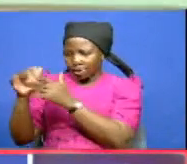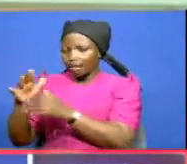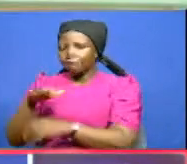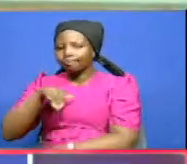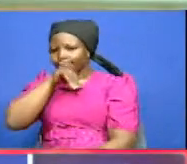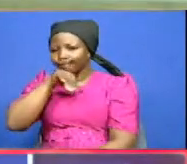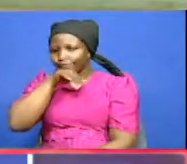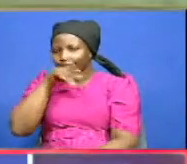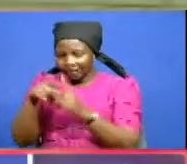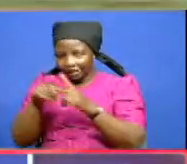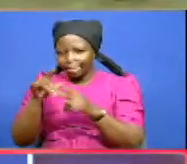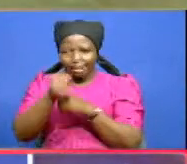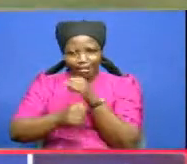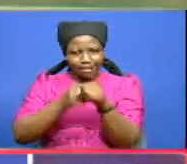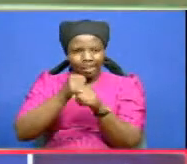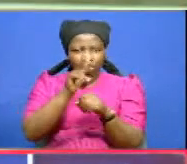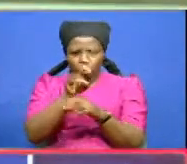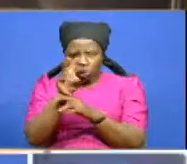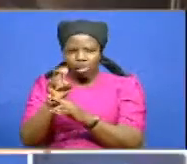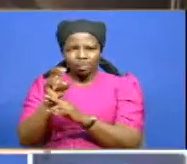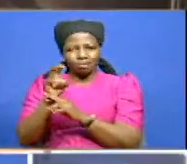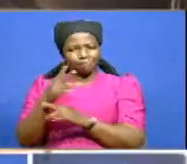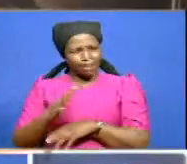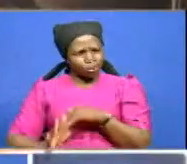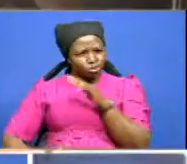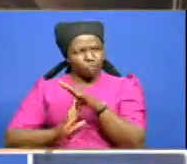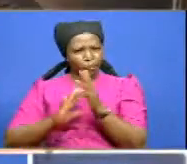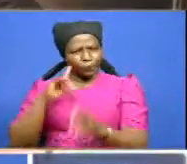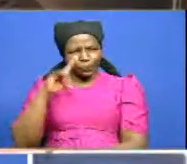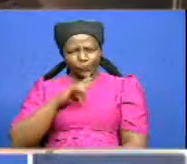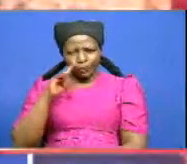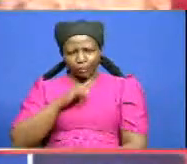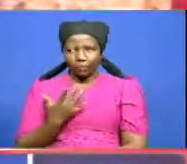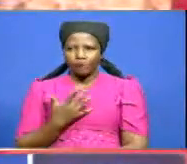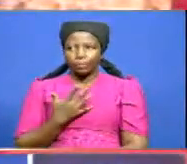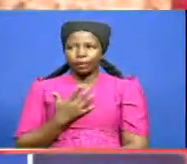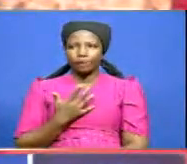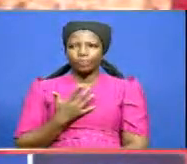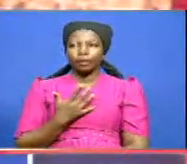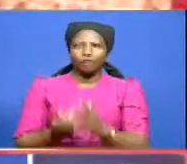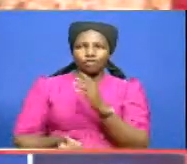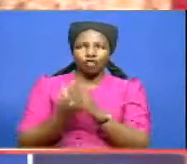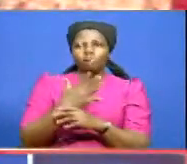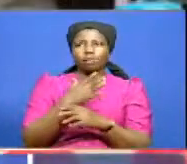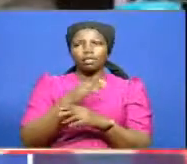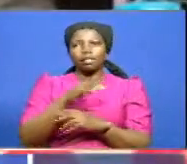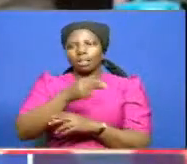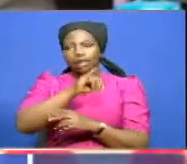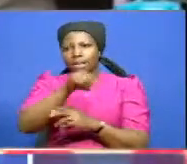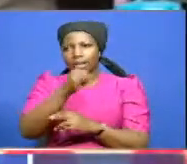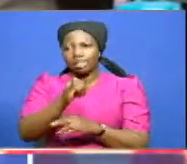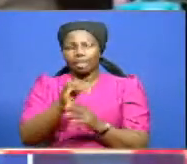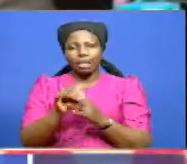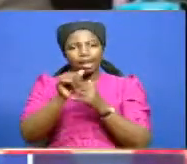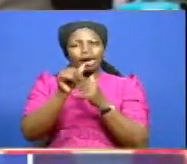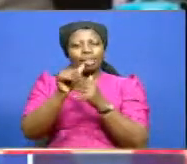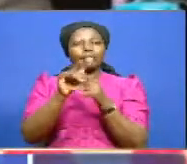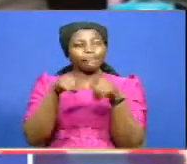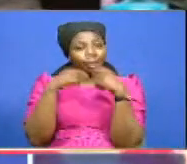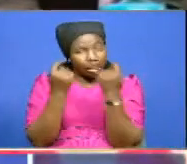began the year 2020 on a higher note. The term of the Yusuf Haji-led BBI task force had been extended